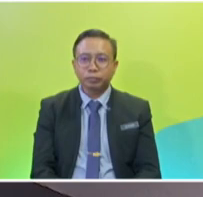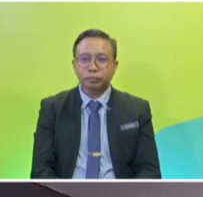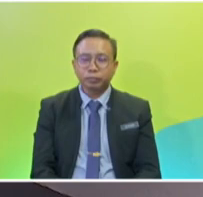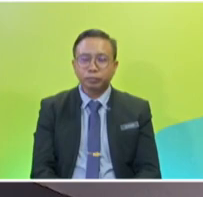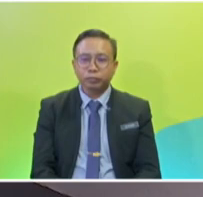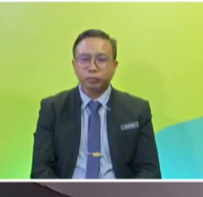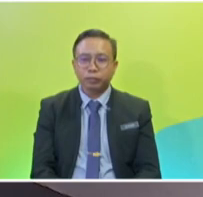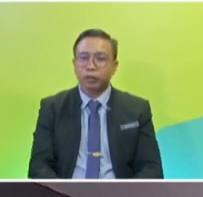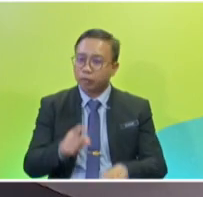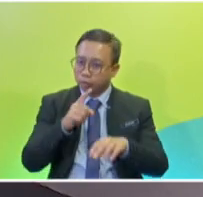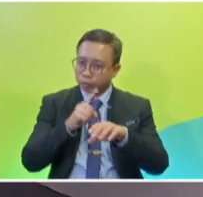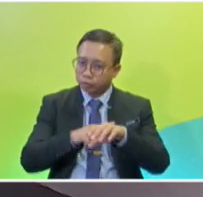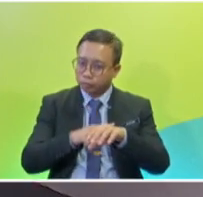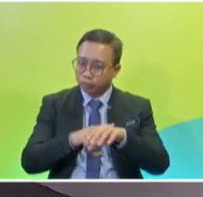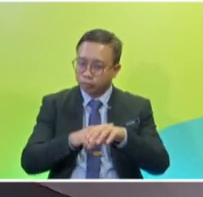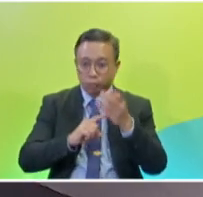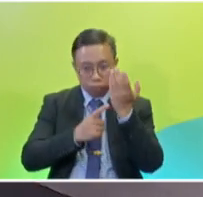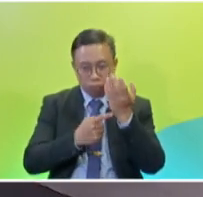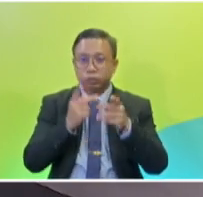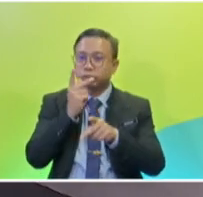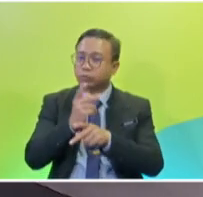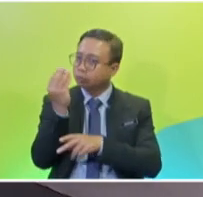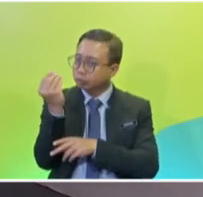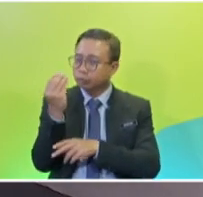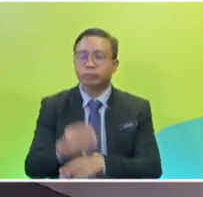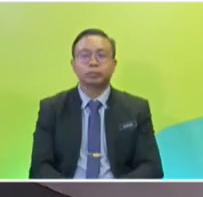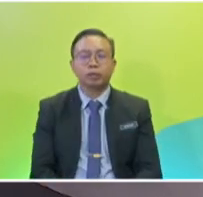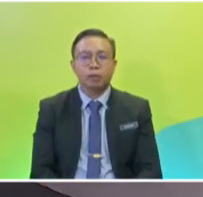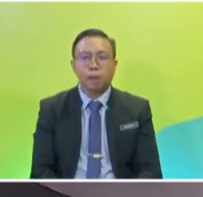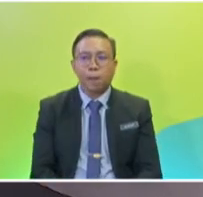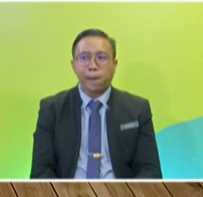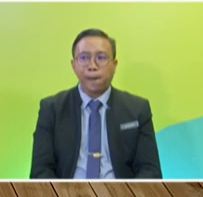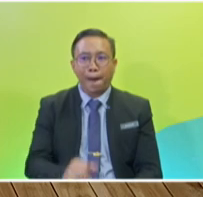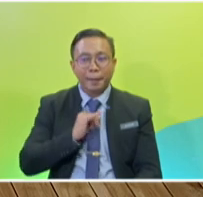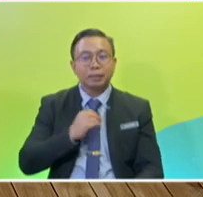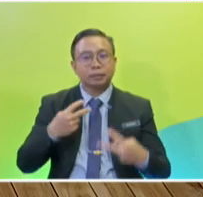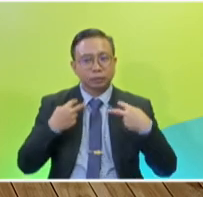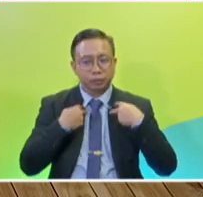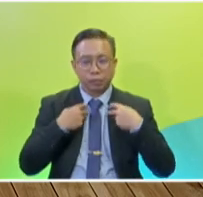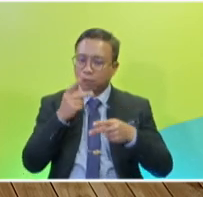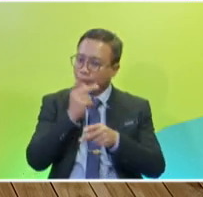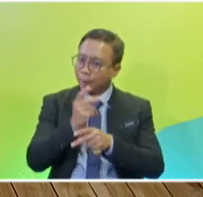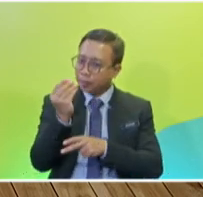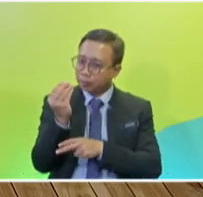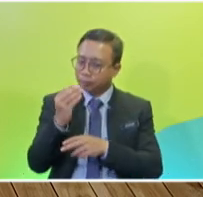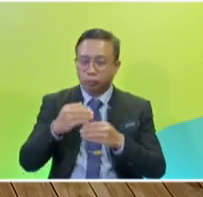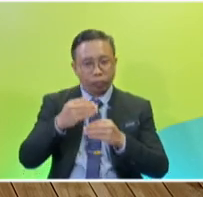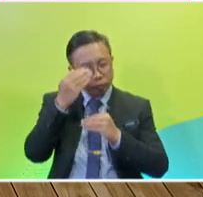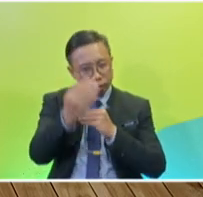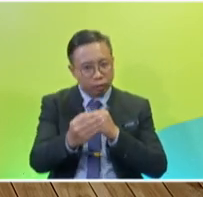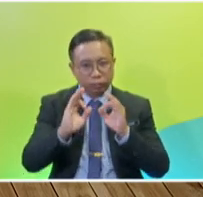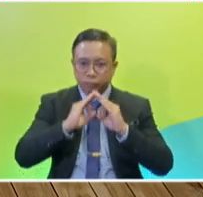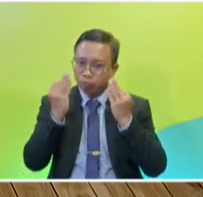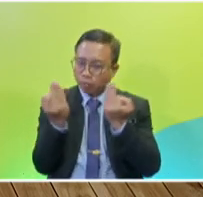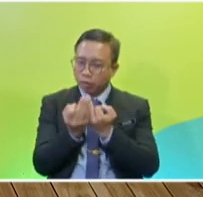You have to start saving your money. Yes. All right? Okay, so this is my sentence. I have started saving for my next family vacation